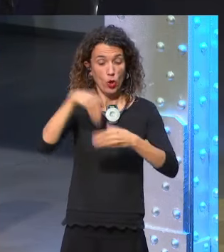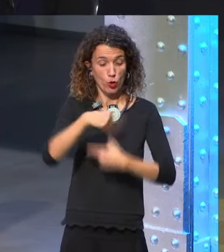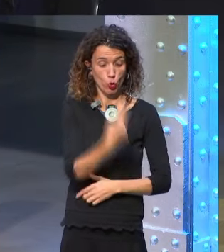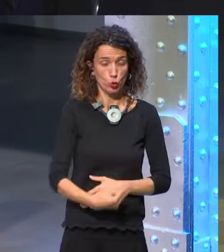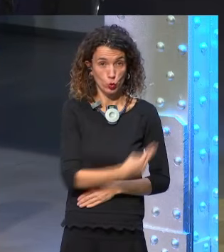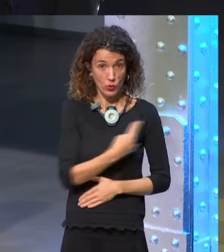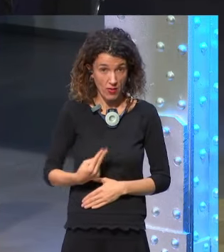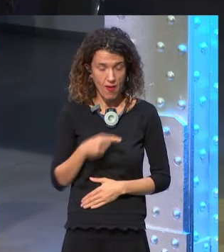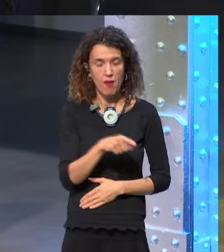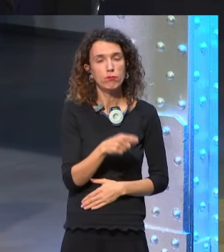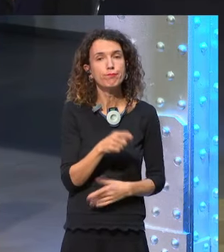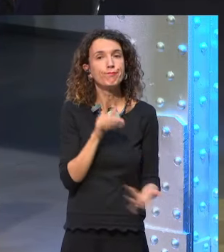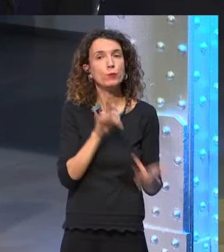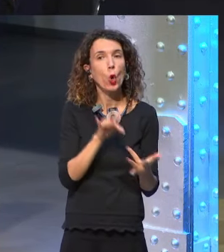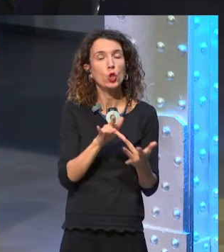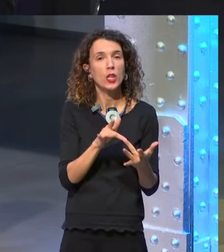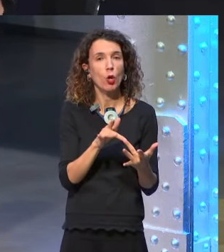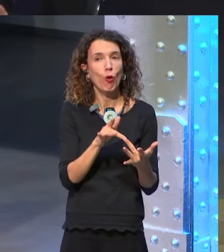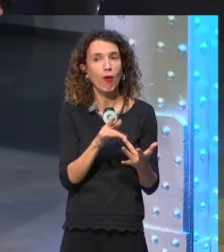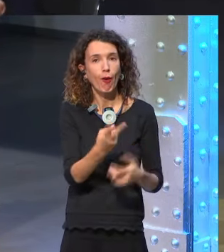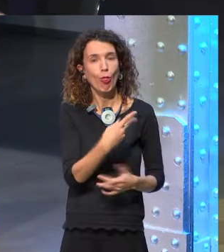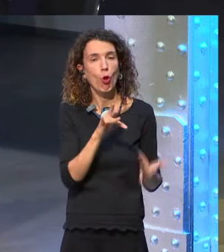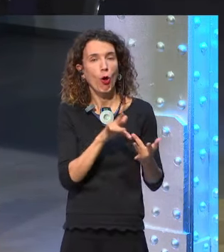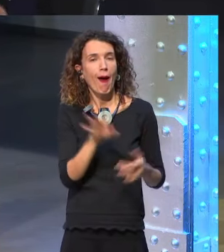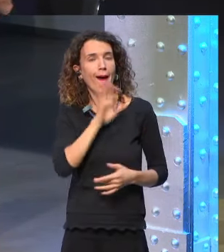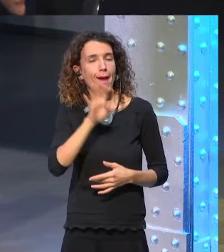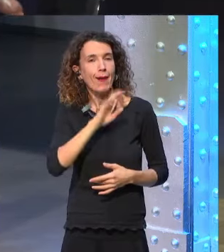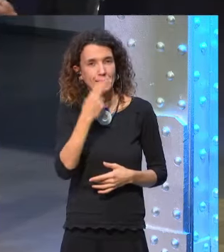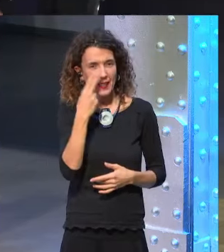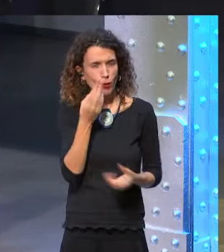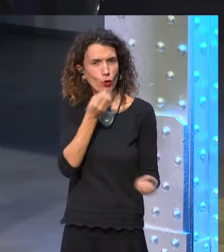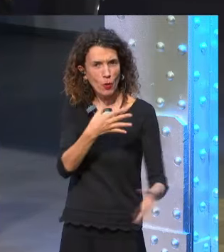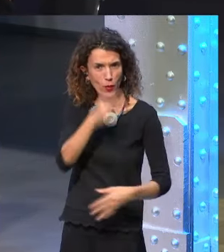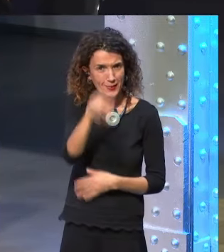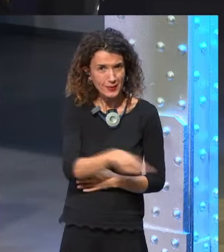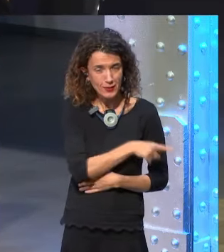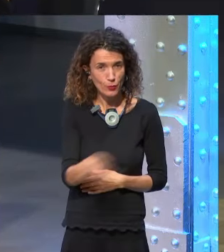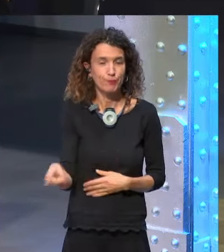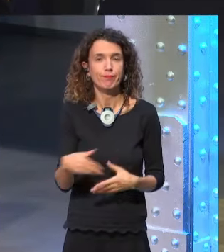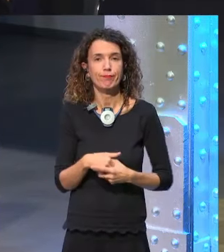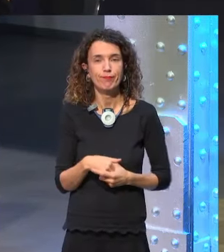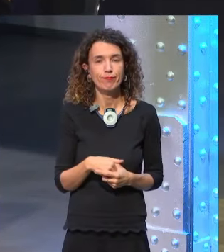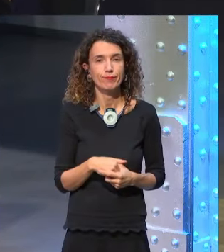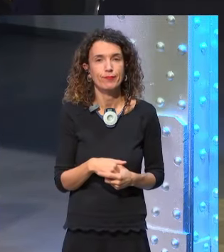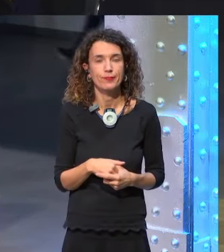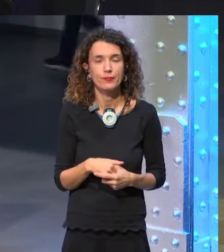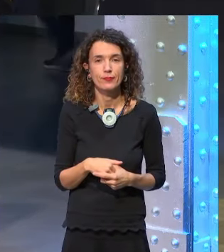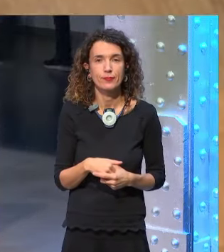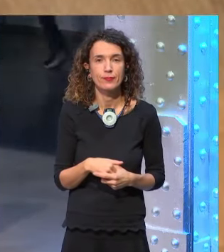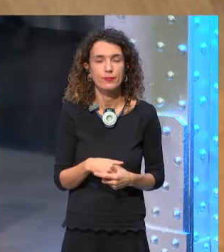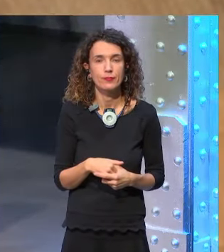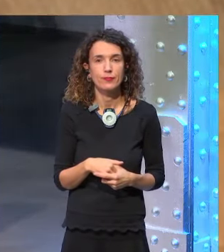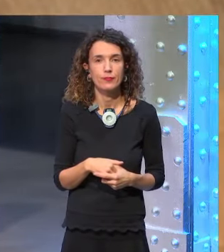story, that anecdote? I thought it was quite interesting. What was it about? You basically saved this guy in a way, and took